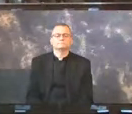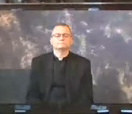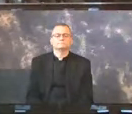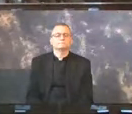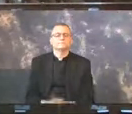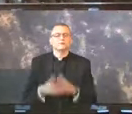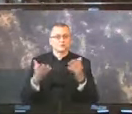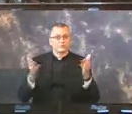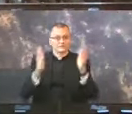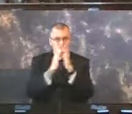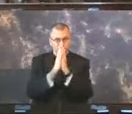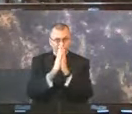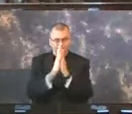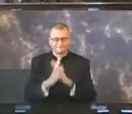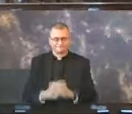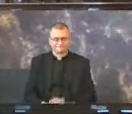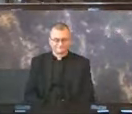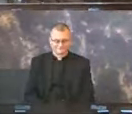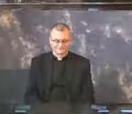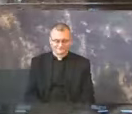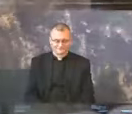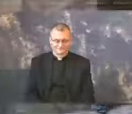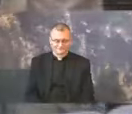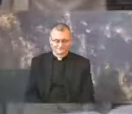Let us pray.